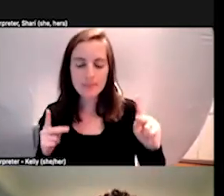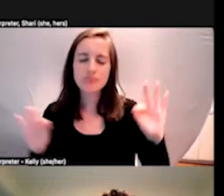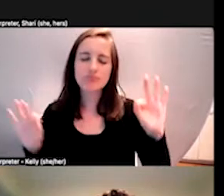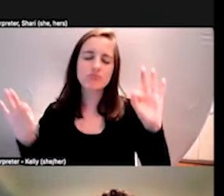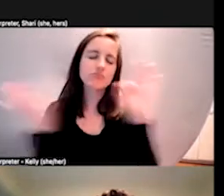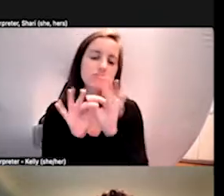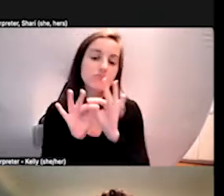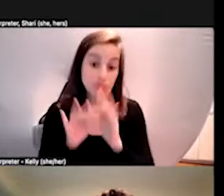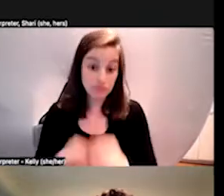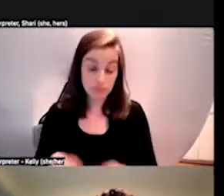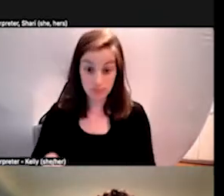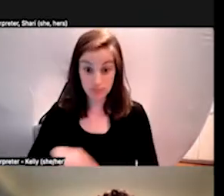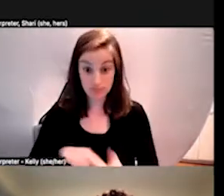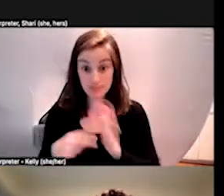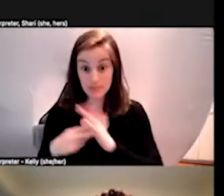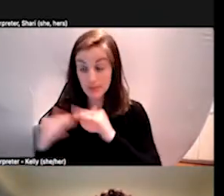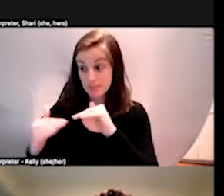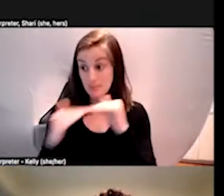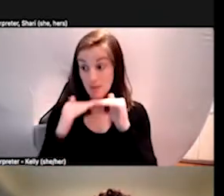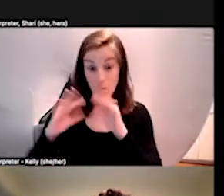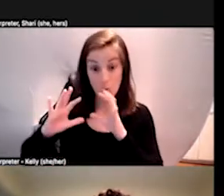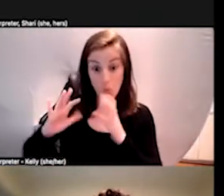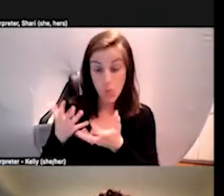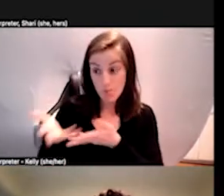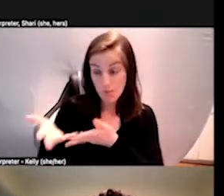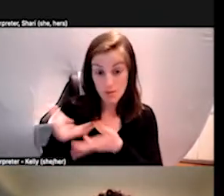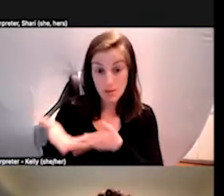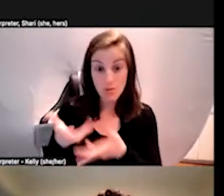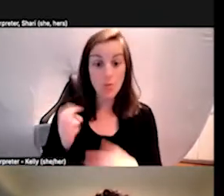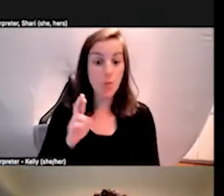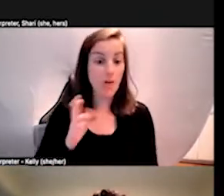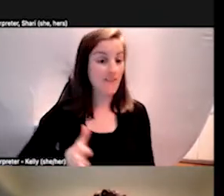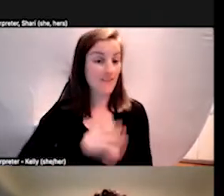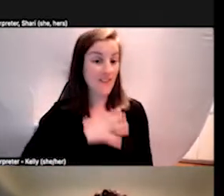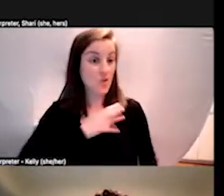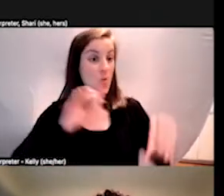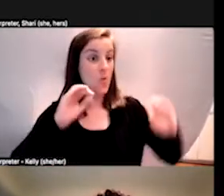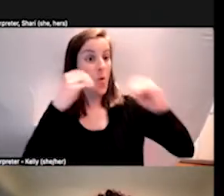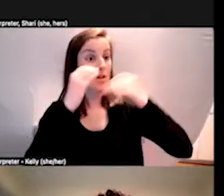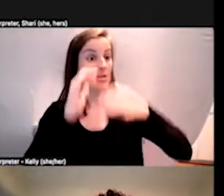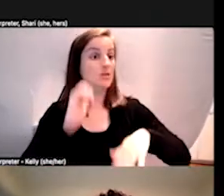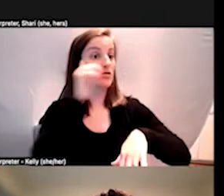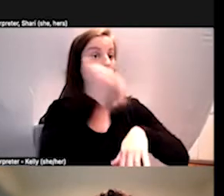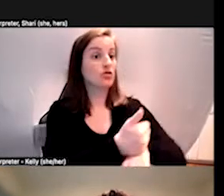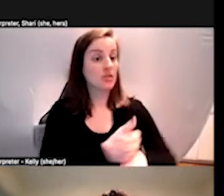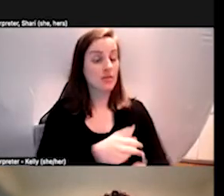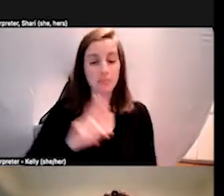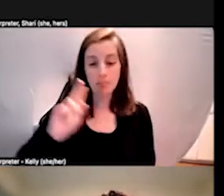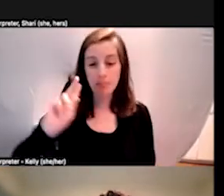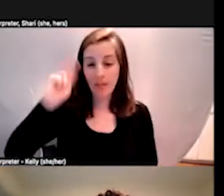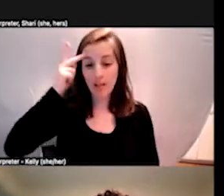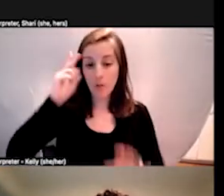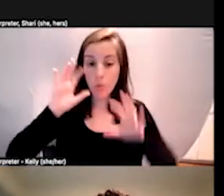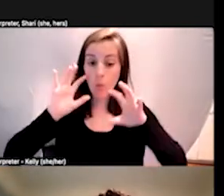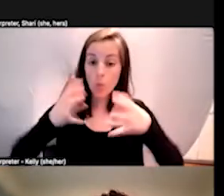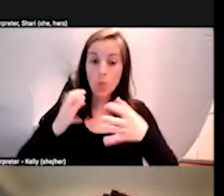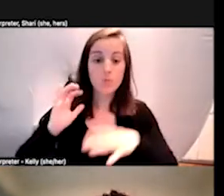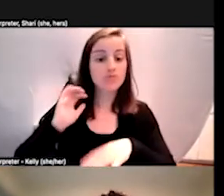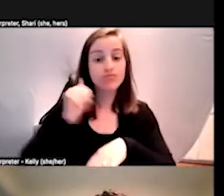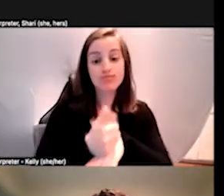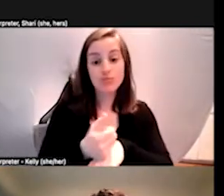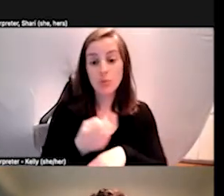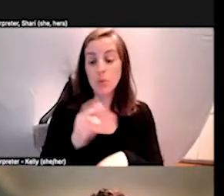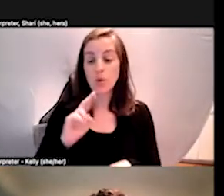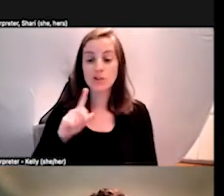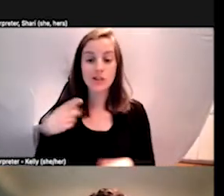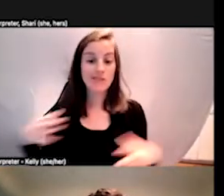peer group or some sort of formal organization or a political group or just informally